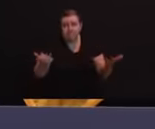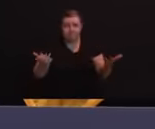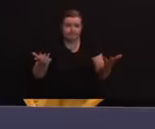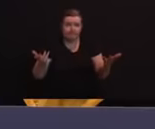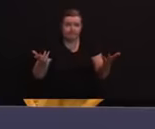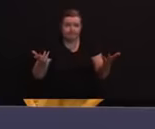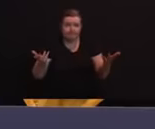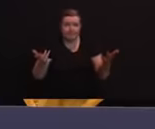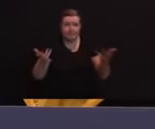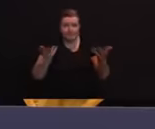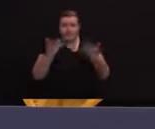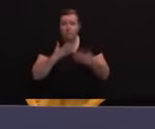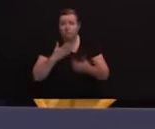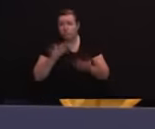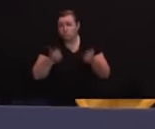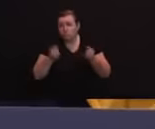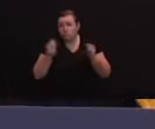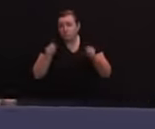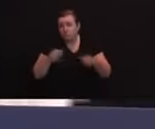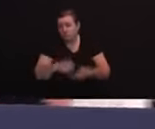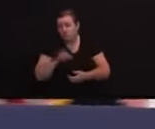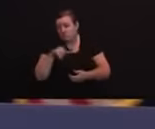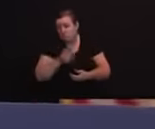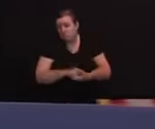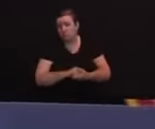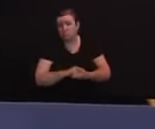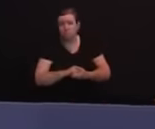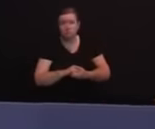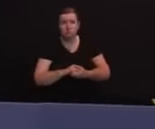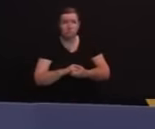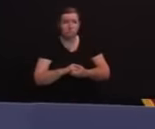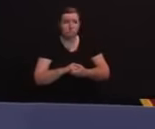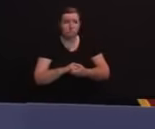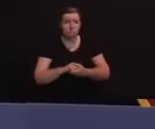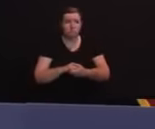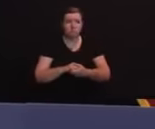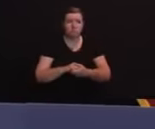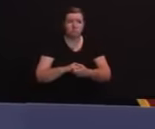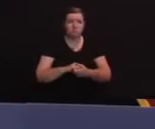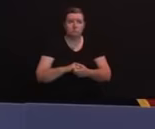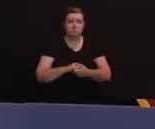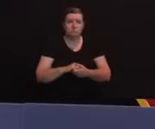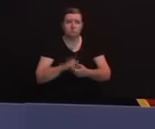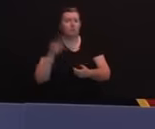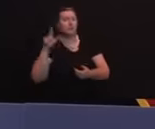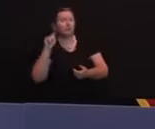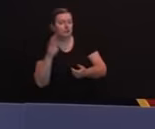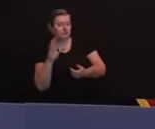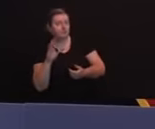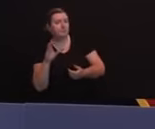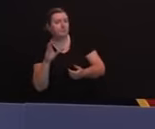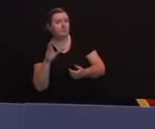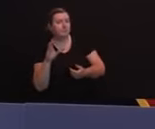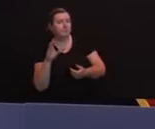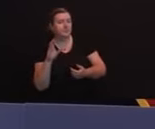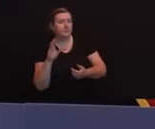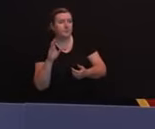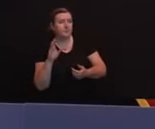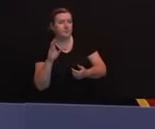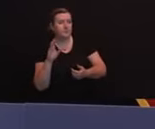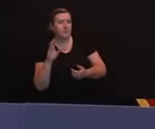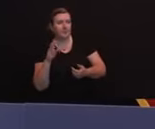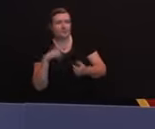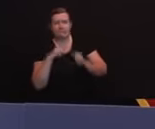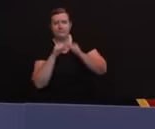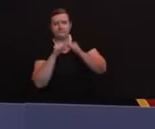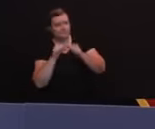Any more color on either of those? Well, on long-term care, we're in constant communication with the long-term care